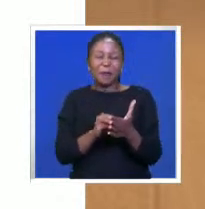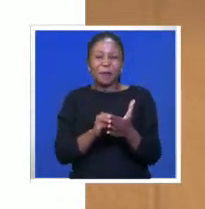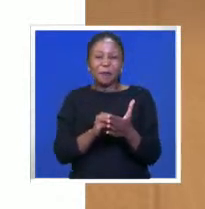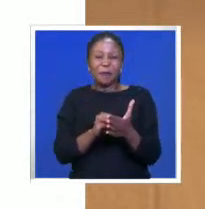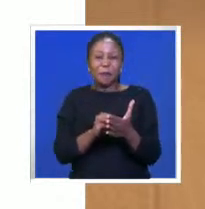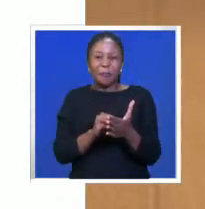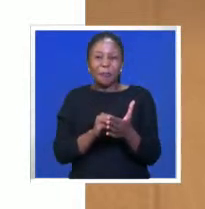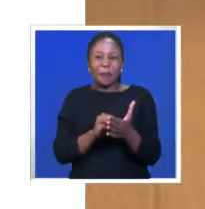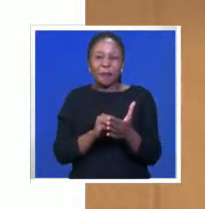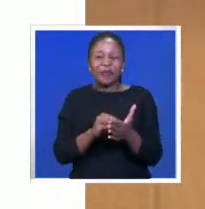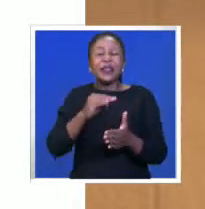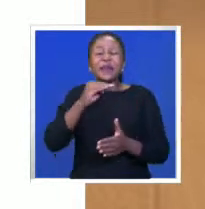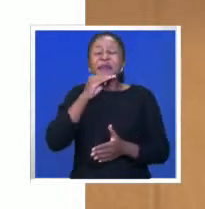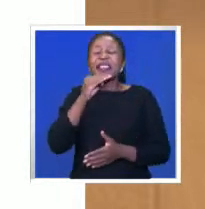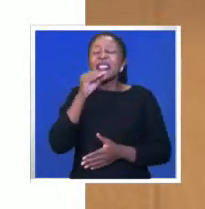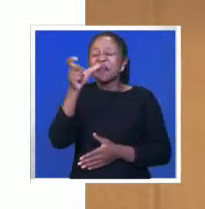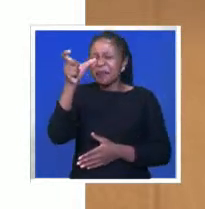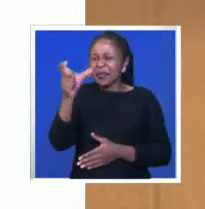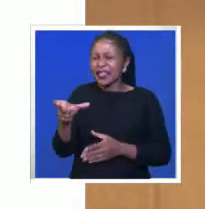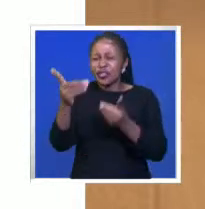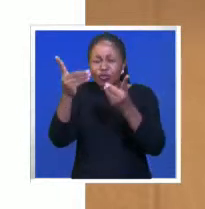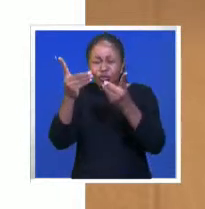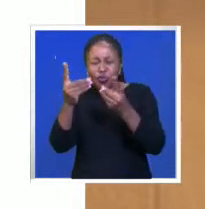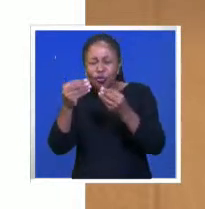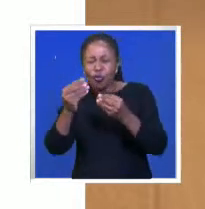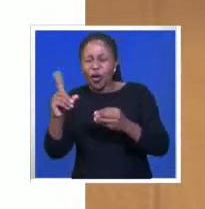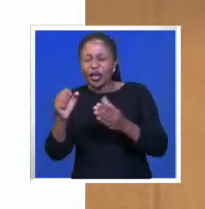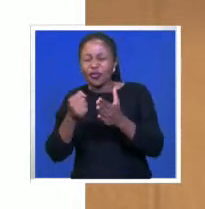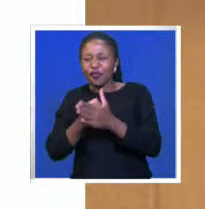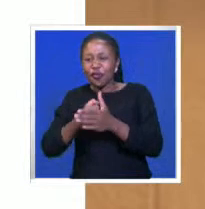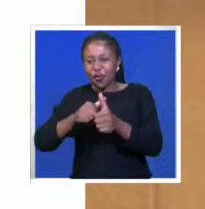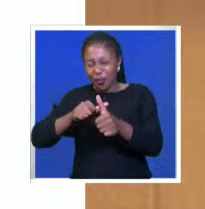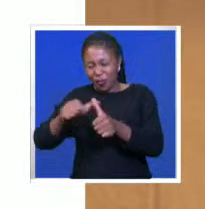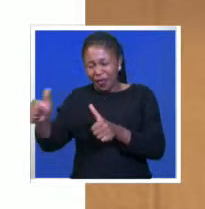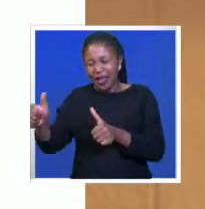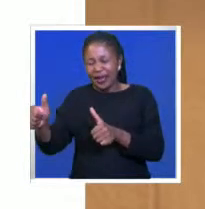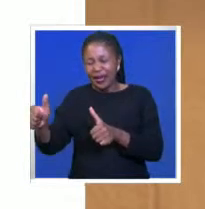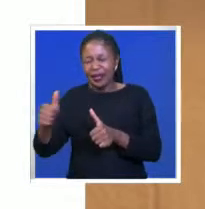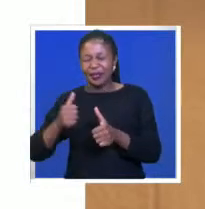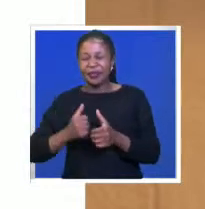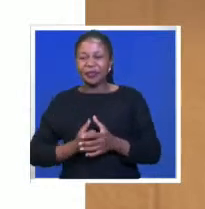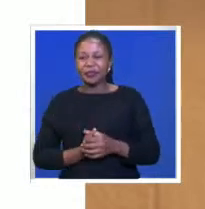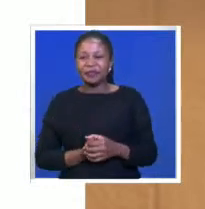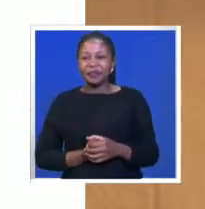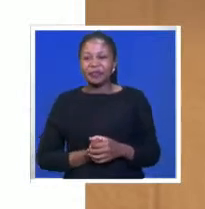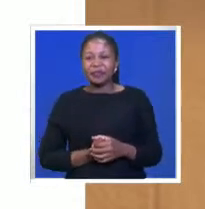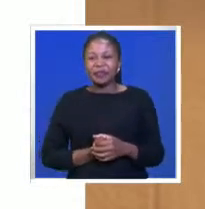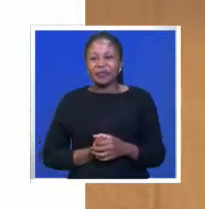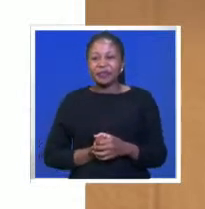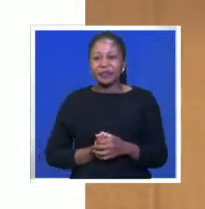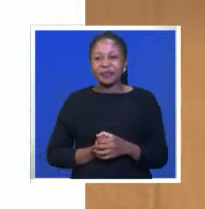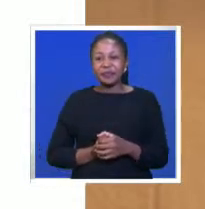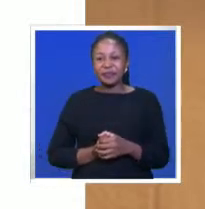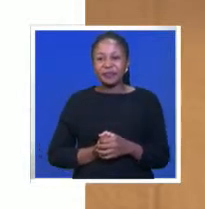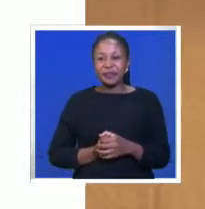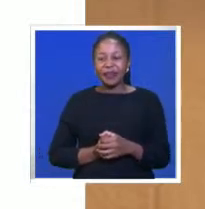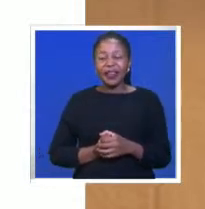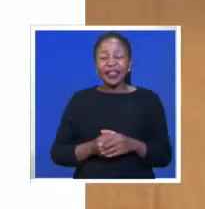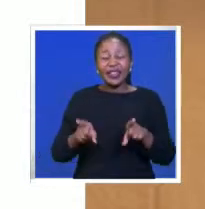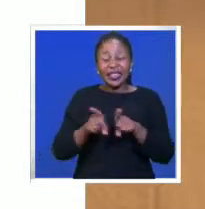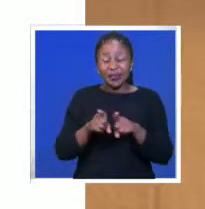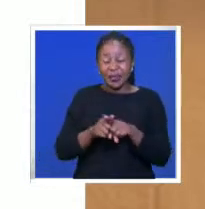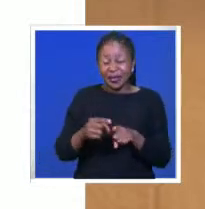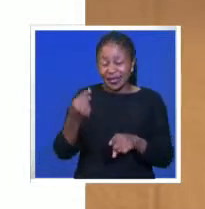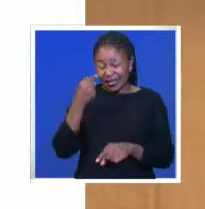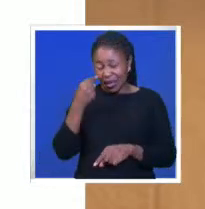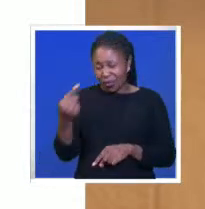this is what he does in order to escape. And then let's look at the second one. He bent over the appalling sack, and again the ellipsis, my